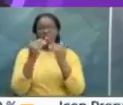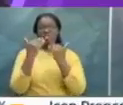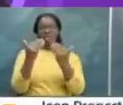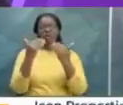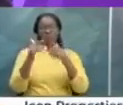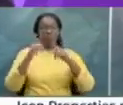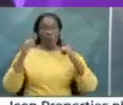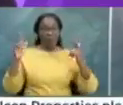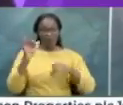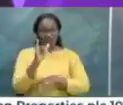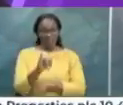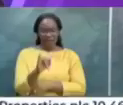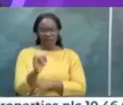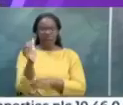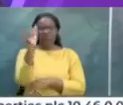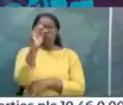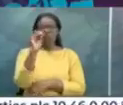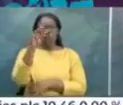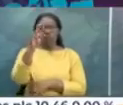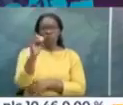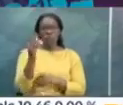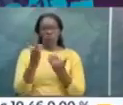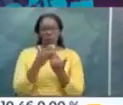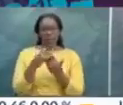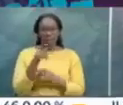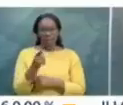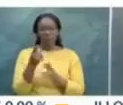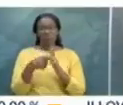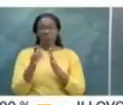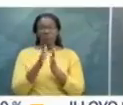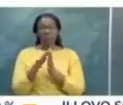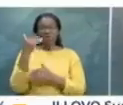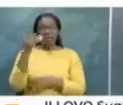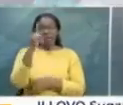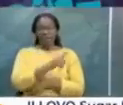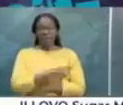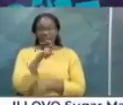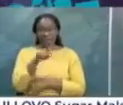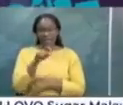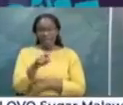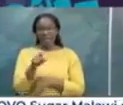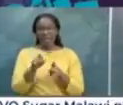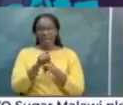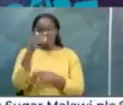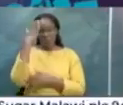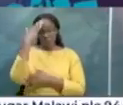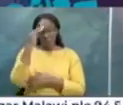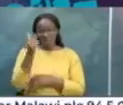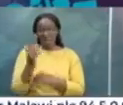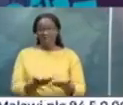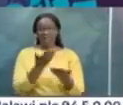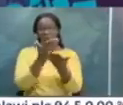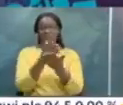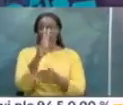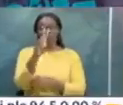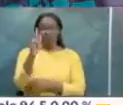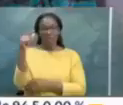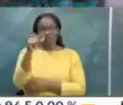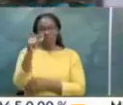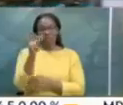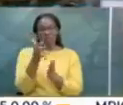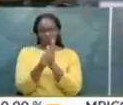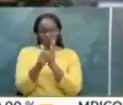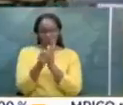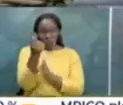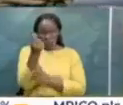much for that. The SOMO Care Pack. We start off with your daily needs as usual. SOMO Duka offers you a package of 2 kilograms of maize